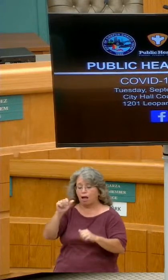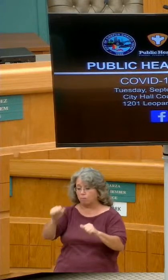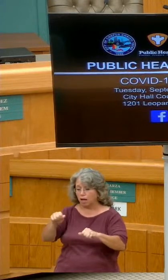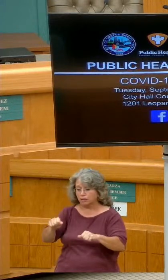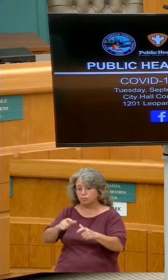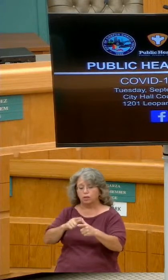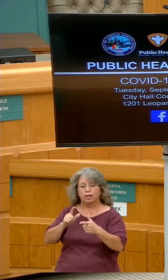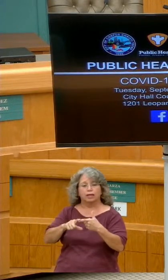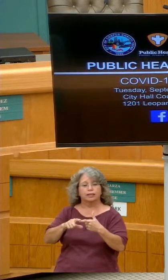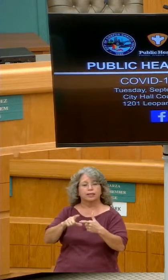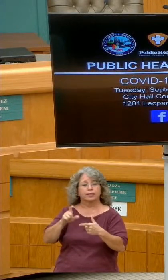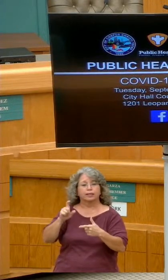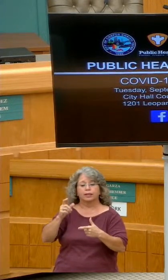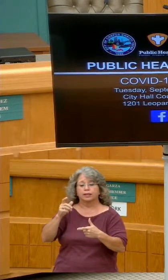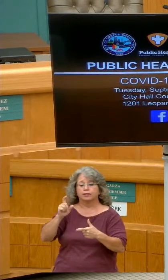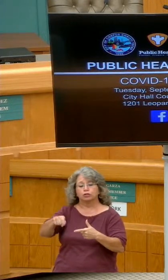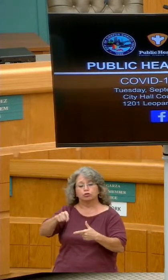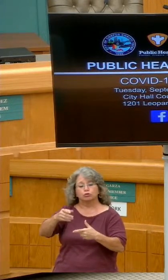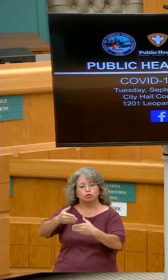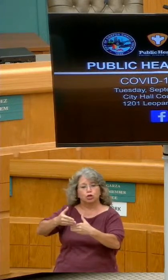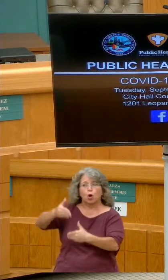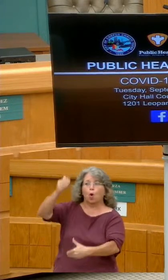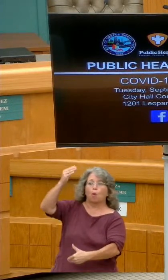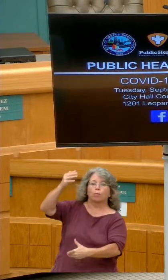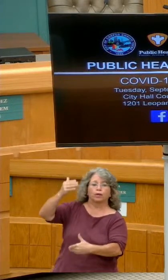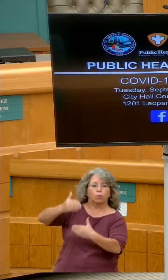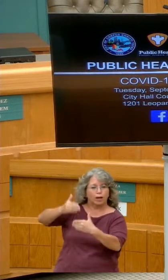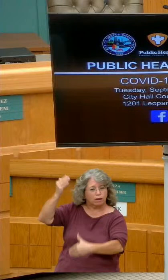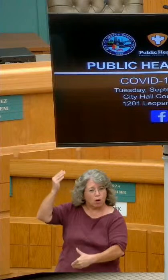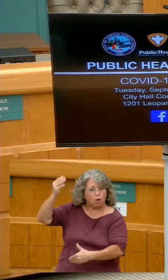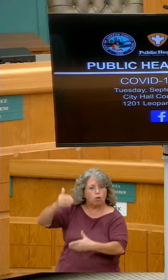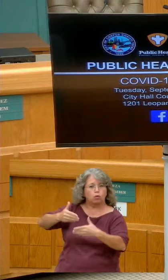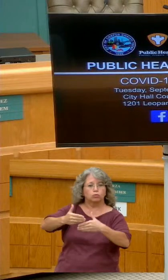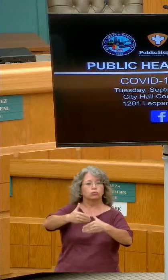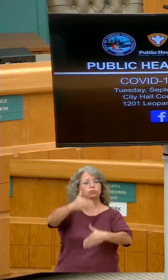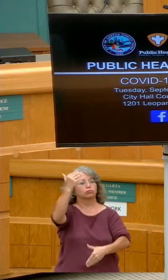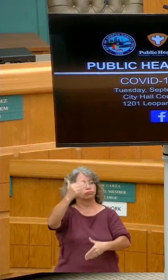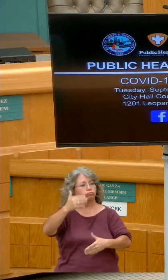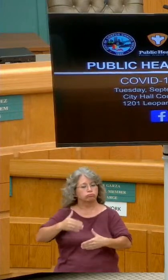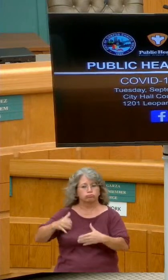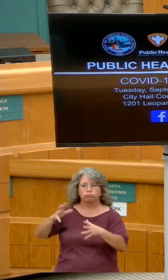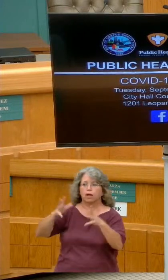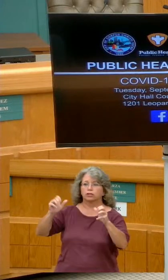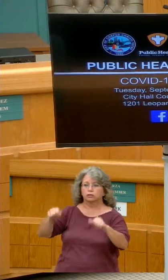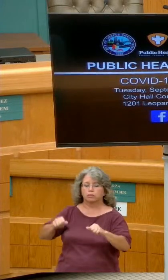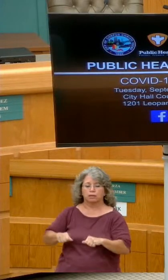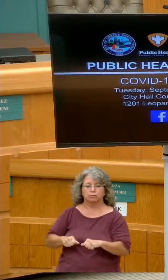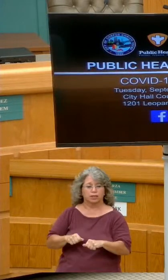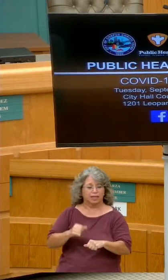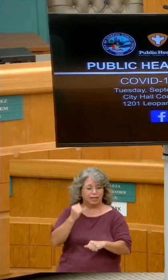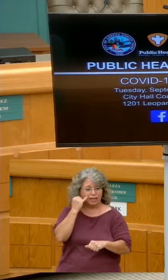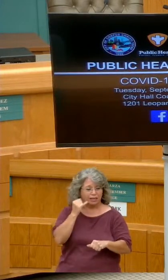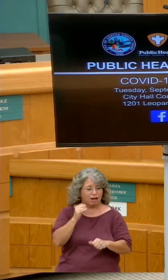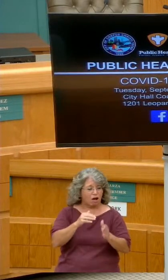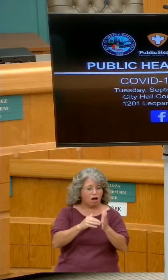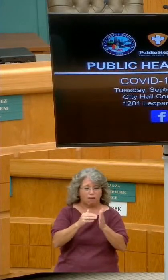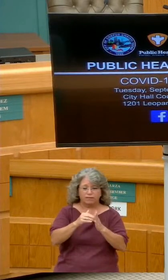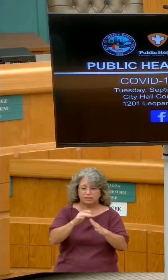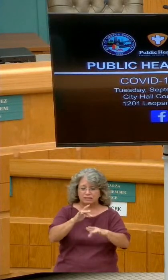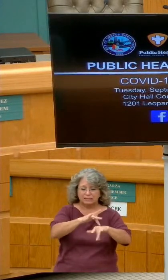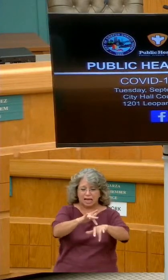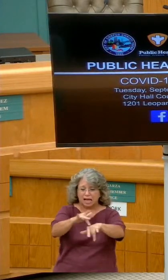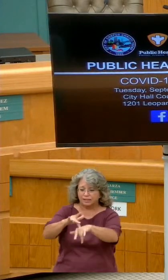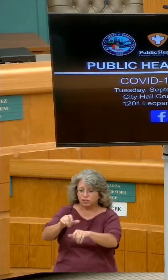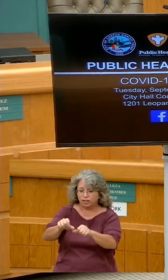ventilated by opening as many windows as possible. Commonly touched areas should be disinfected often.